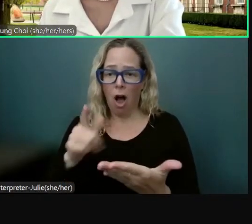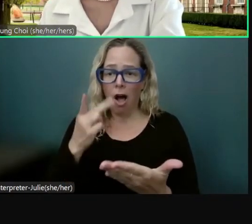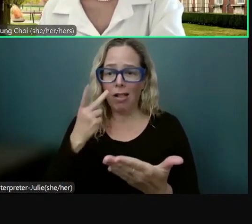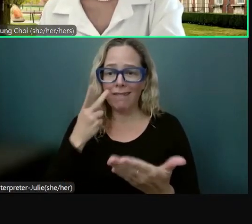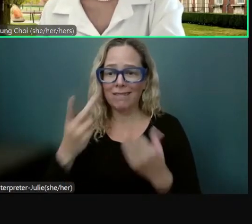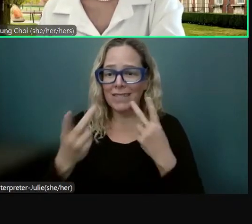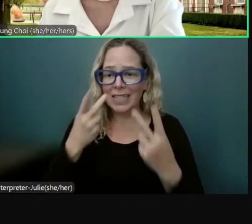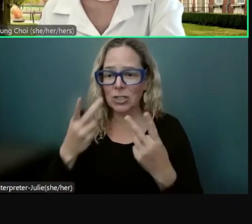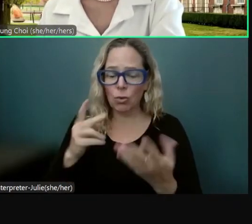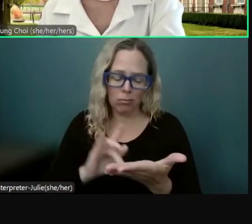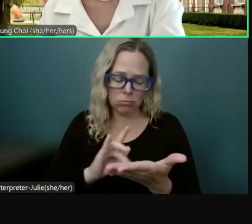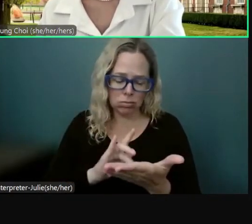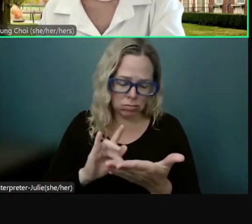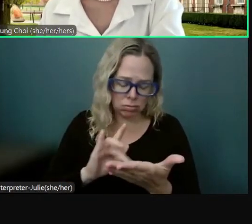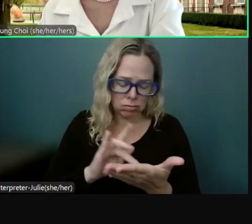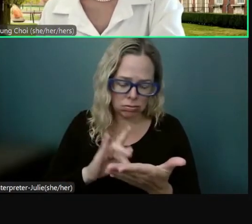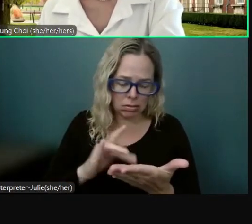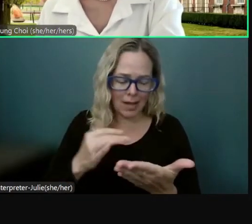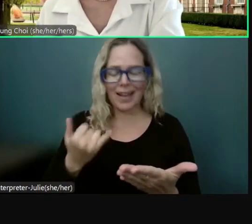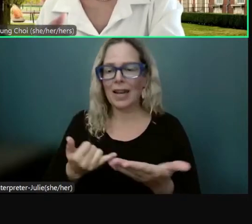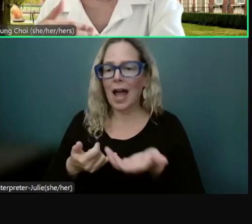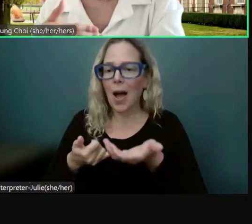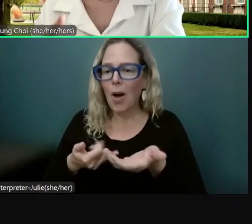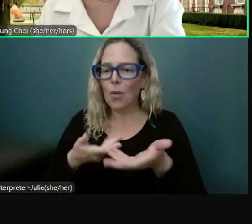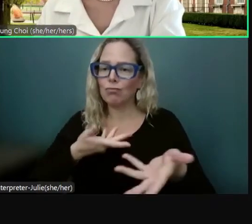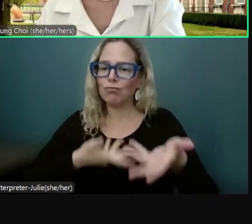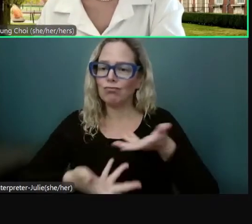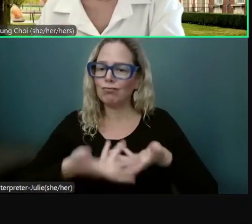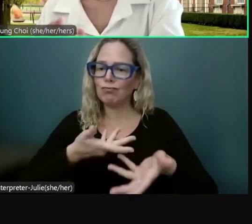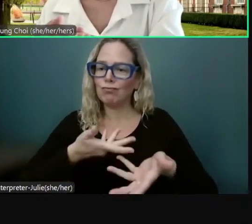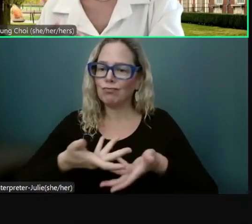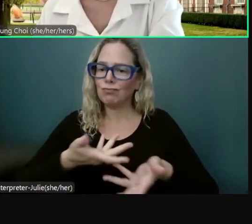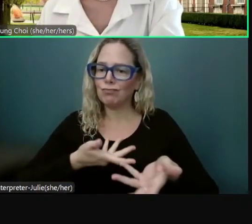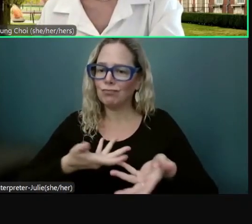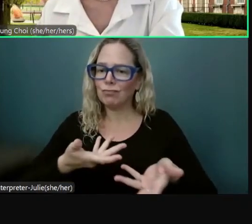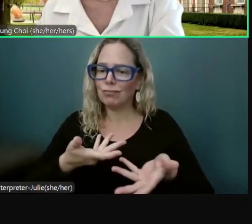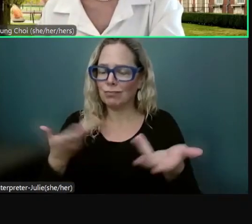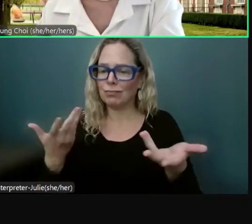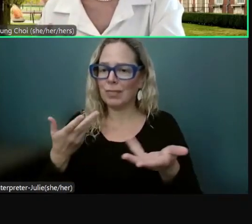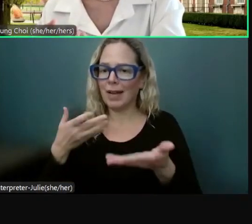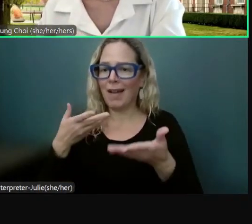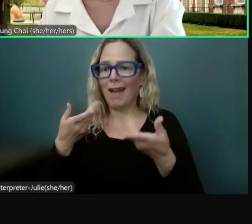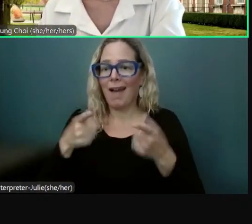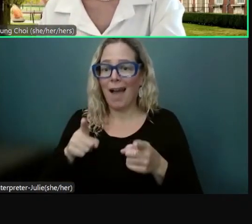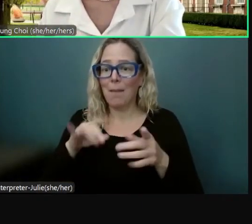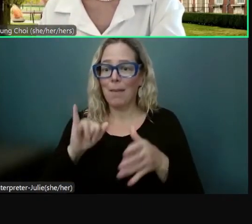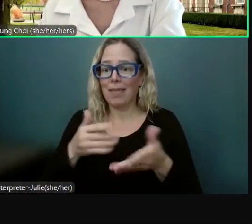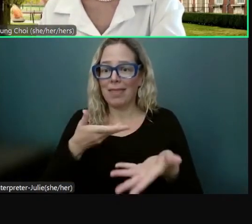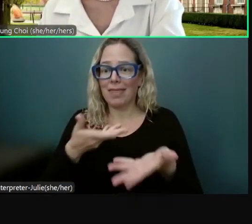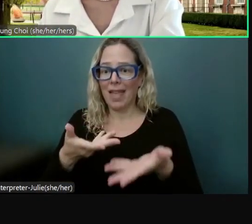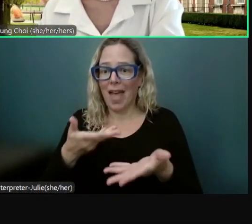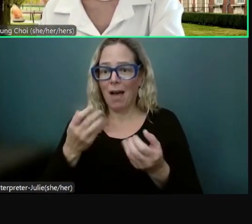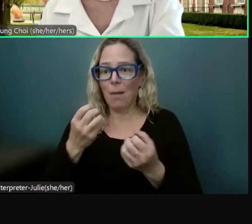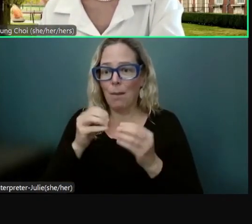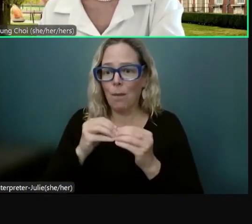natural, dialogue-based interaction, making the app not only more accessible, but also